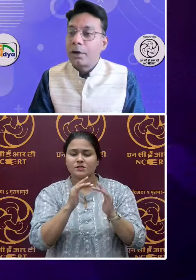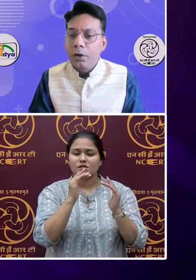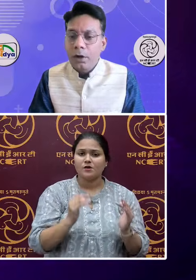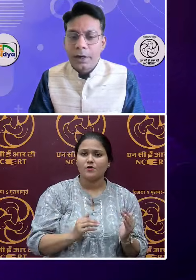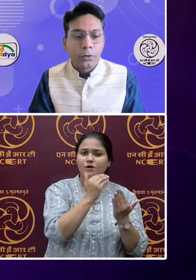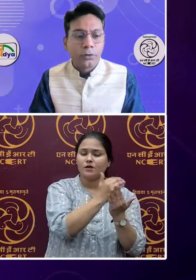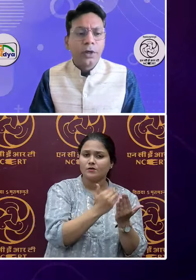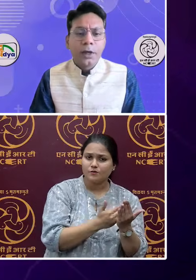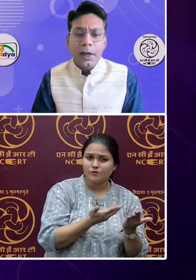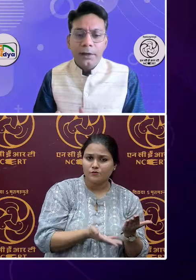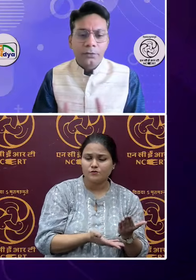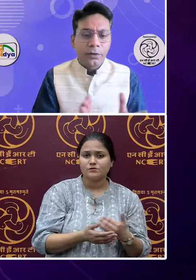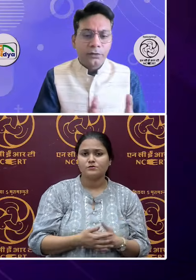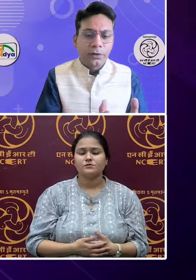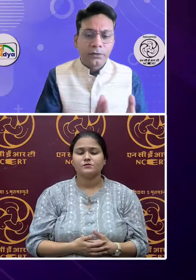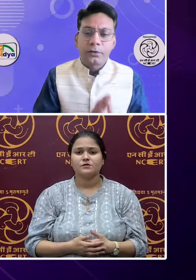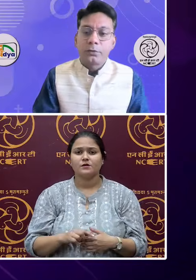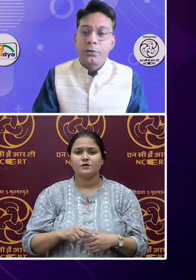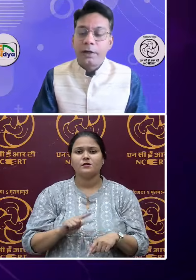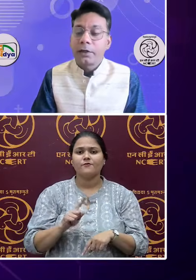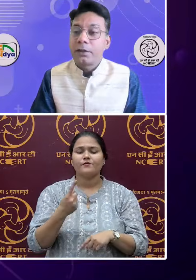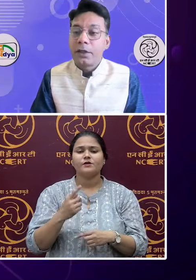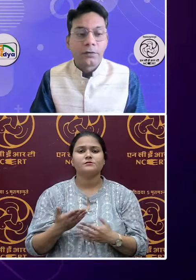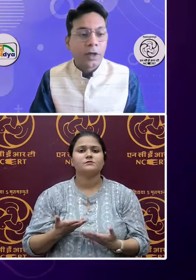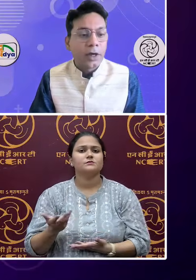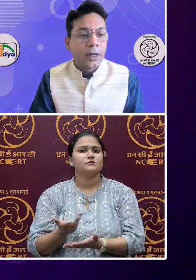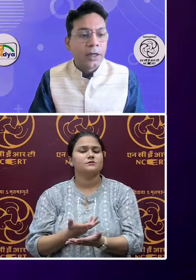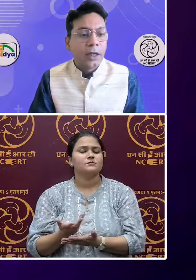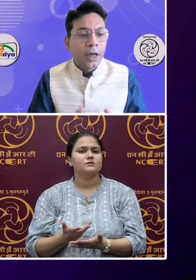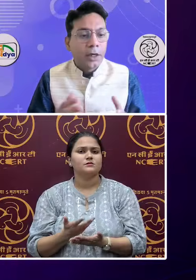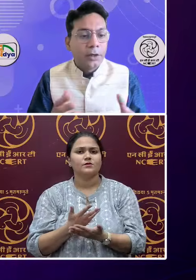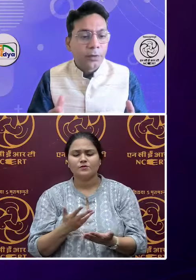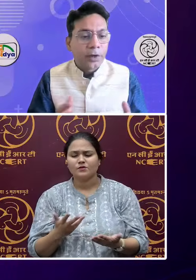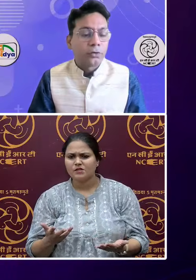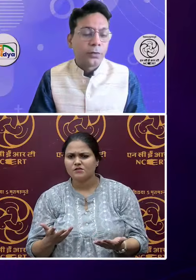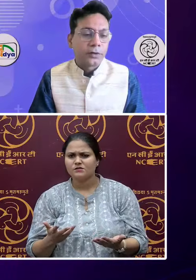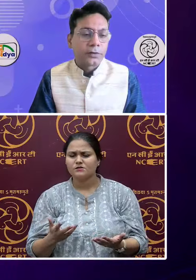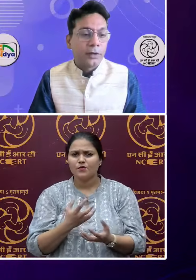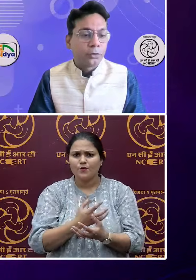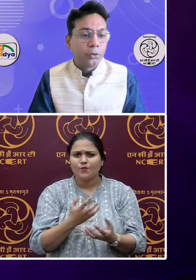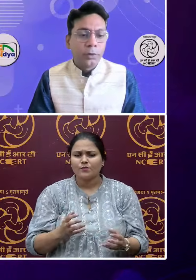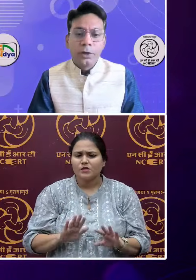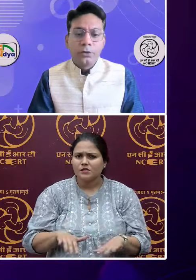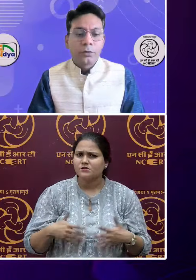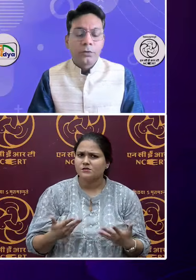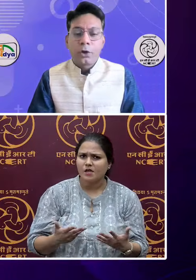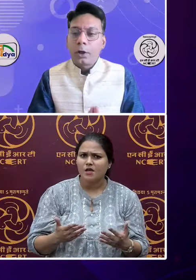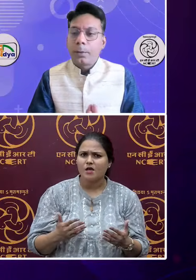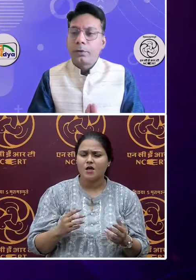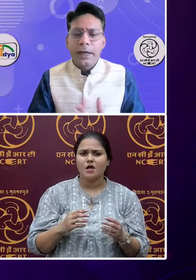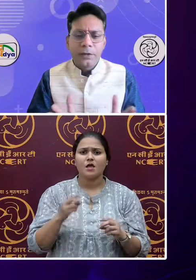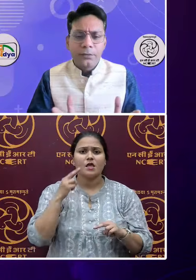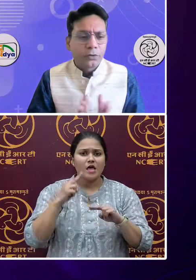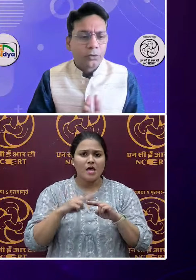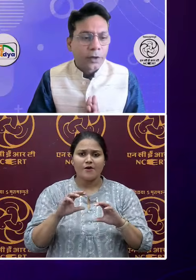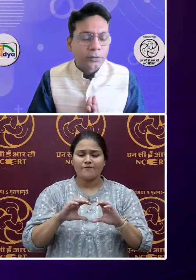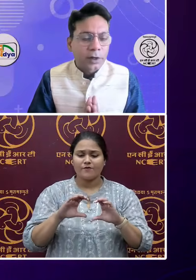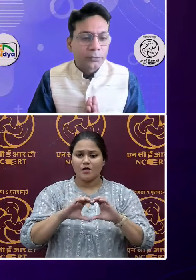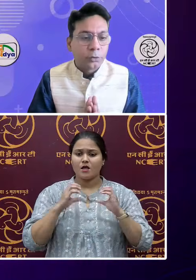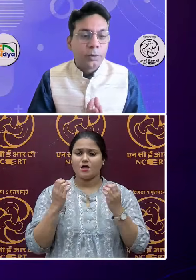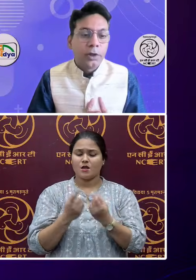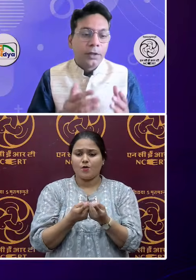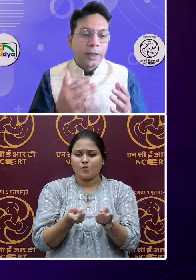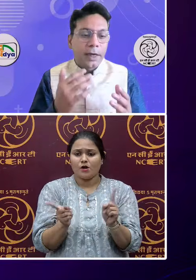platform or online course, let us first discuss what are the things in any face-to-face classroom. So if we talk about any